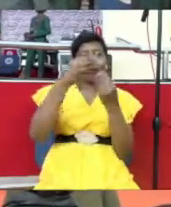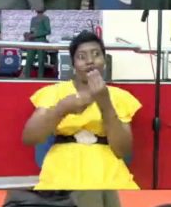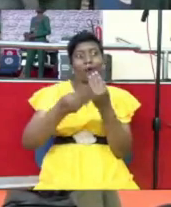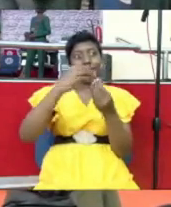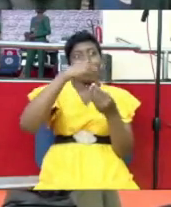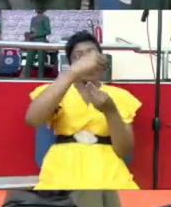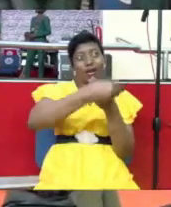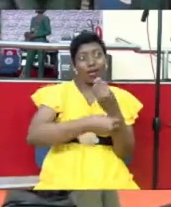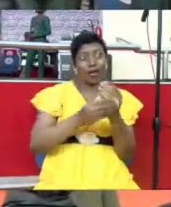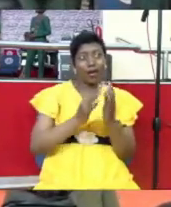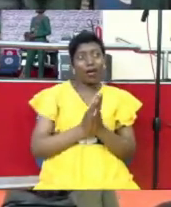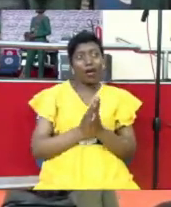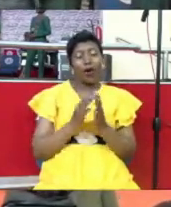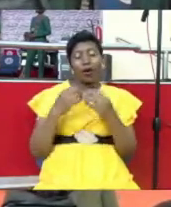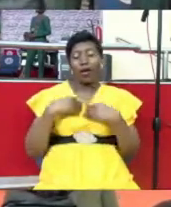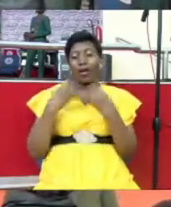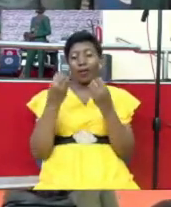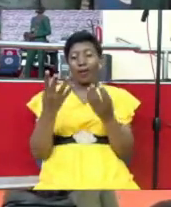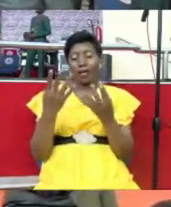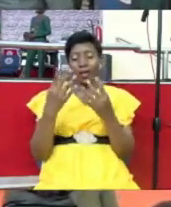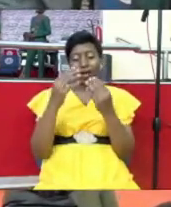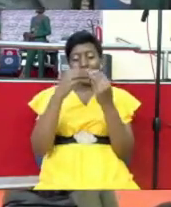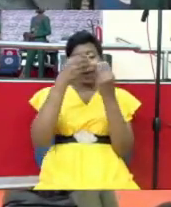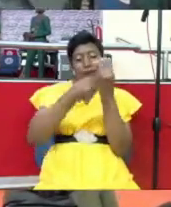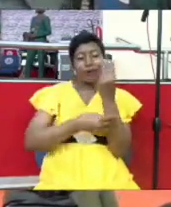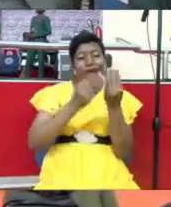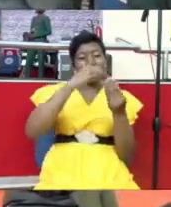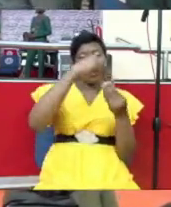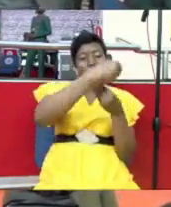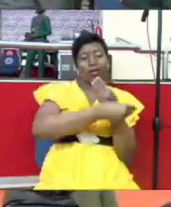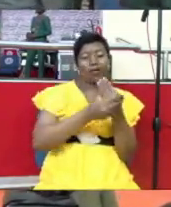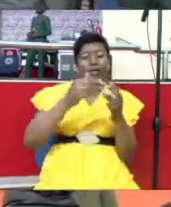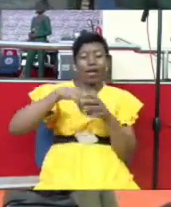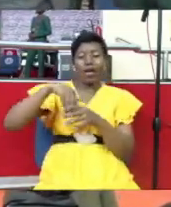but he had seen only that one, so he held.